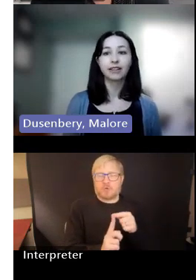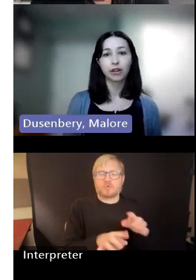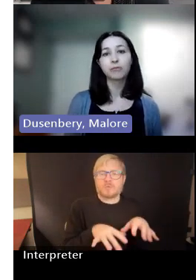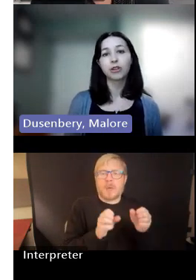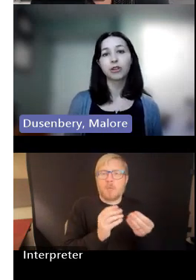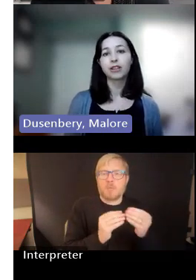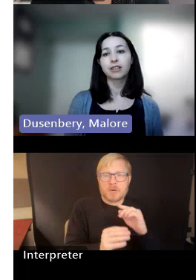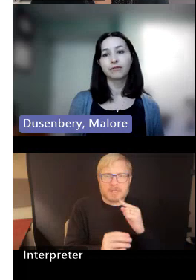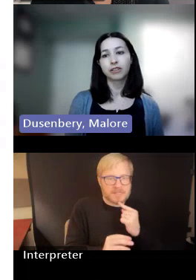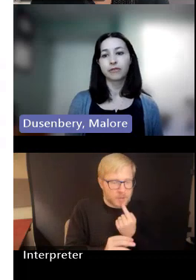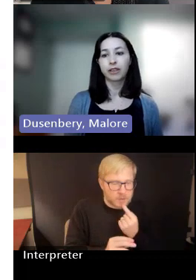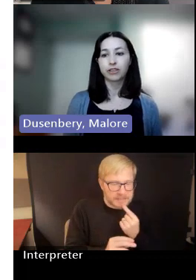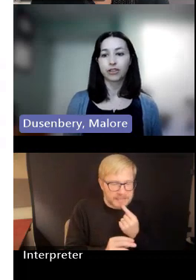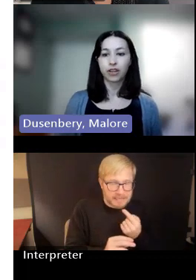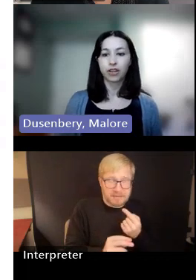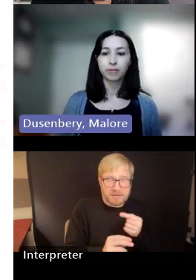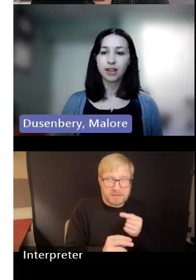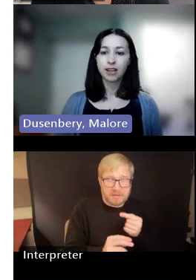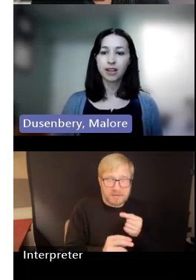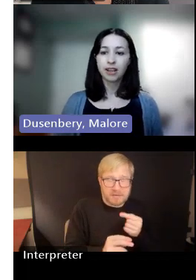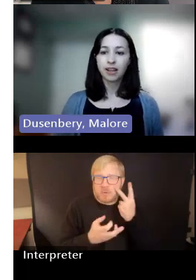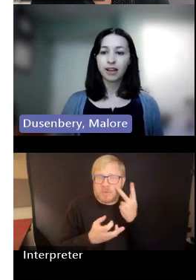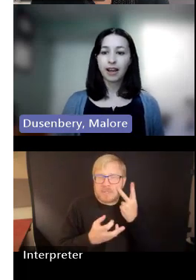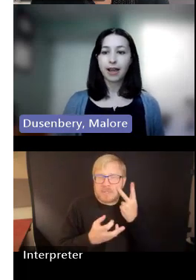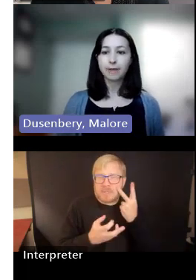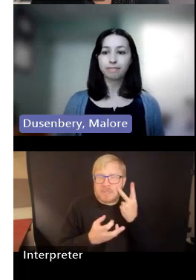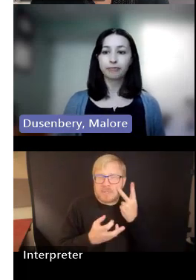in different communities and for different relationships.